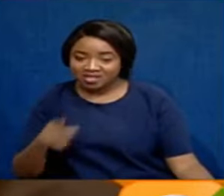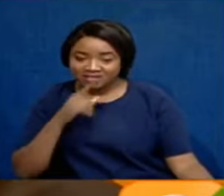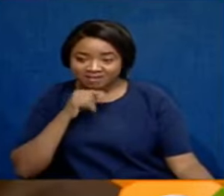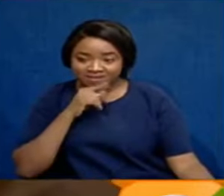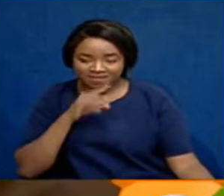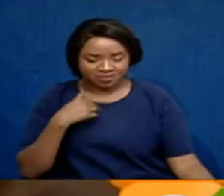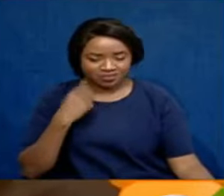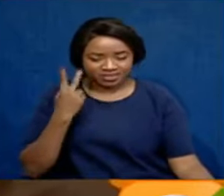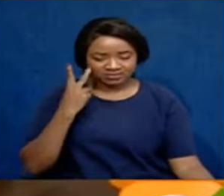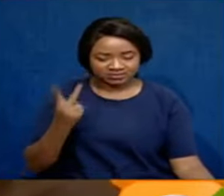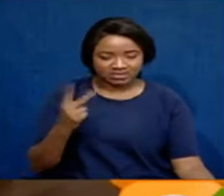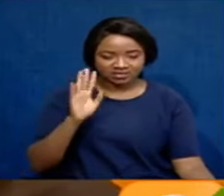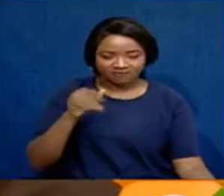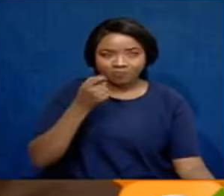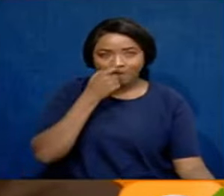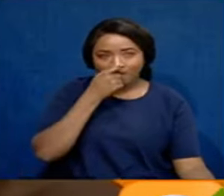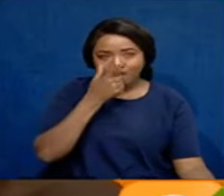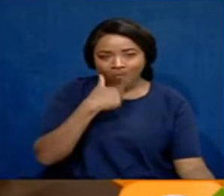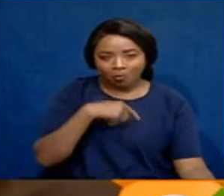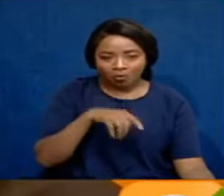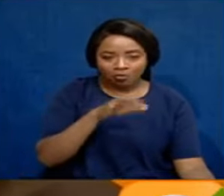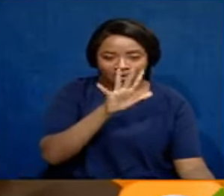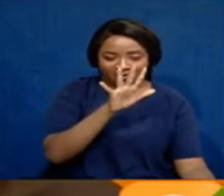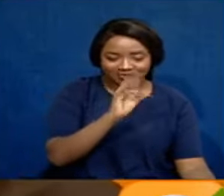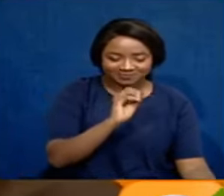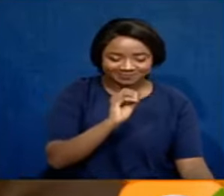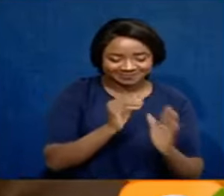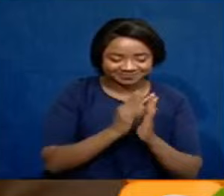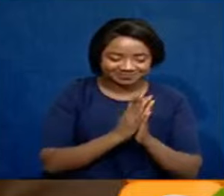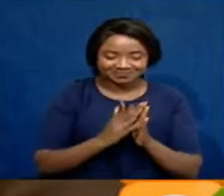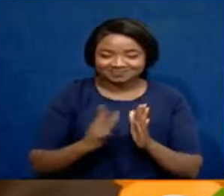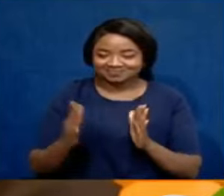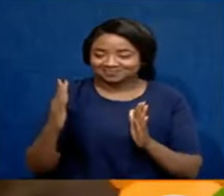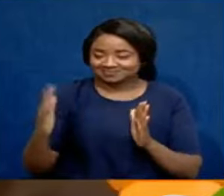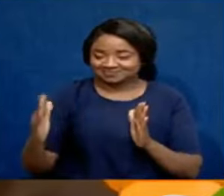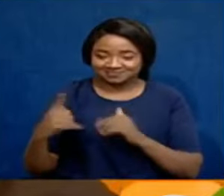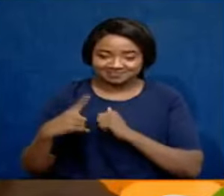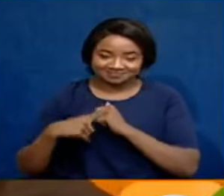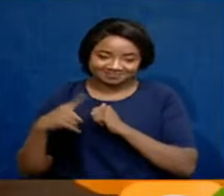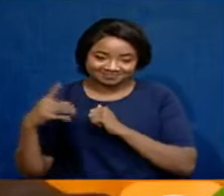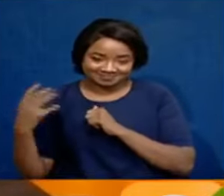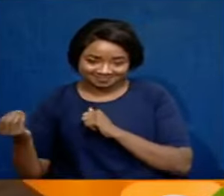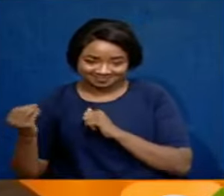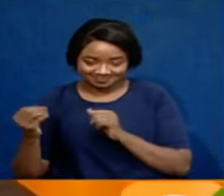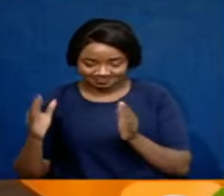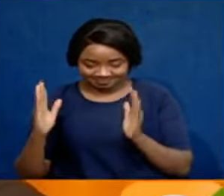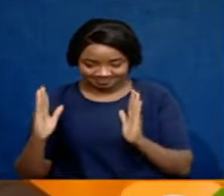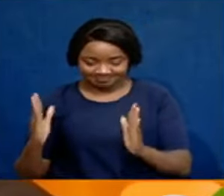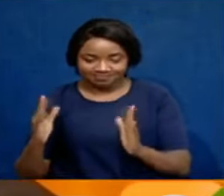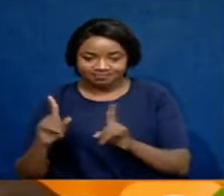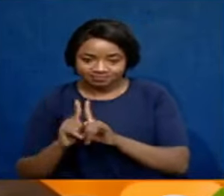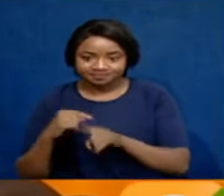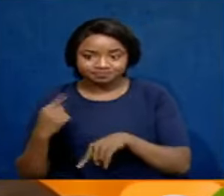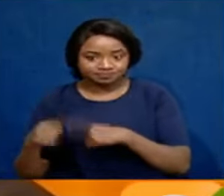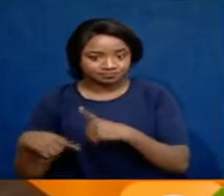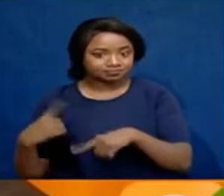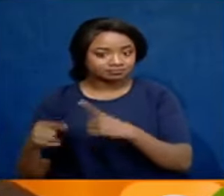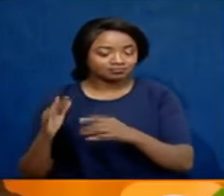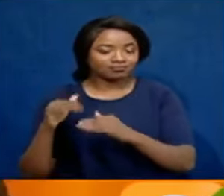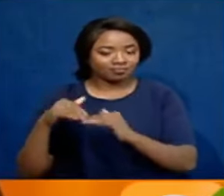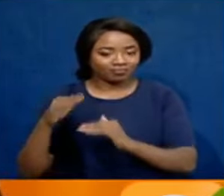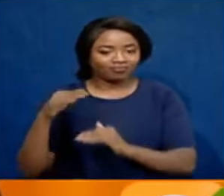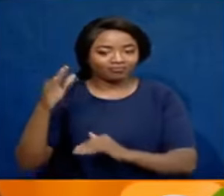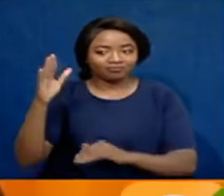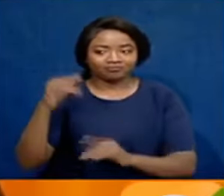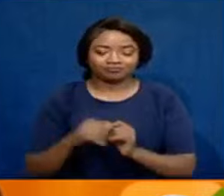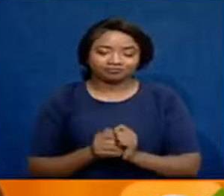it a lot from the age of 50 and more 60. And as we go higher with the age group, we find it more. And as